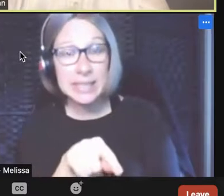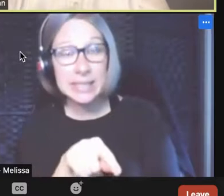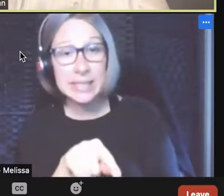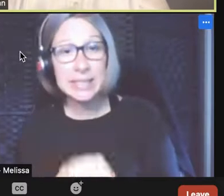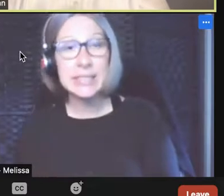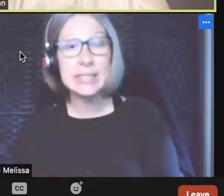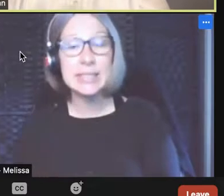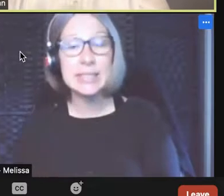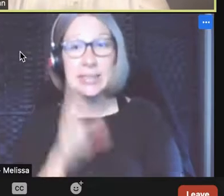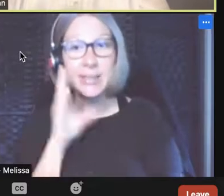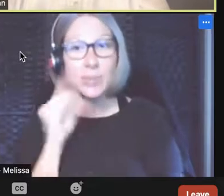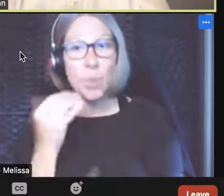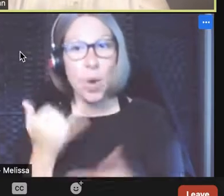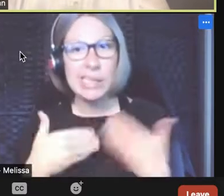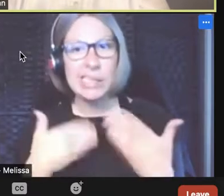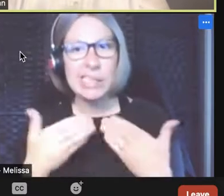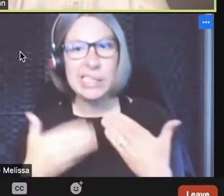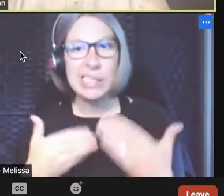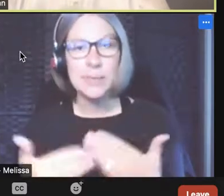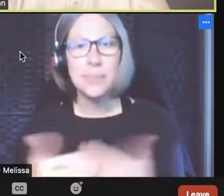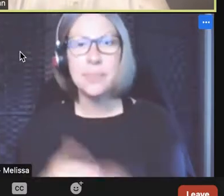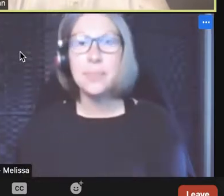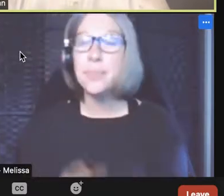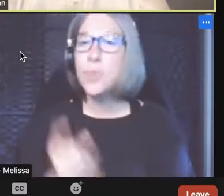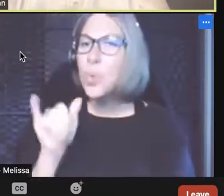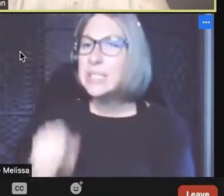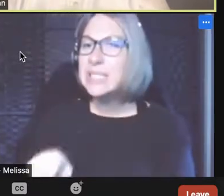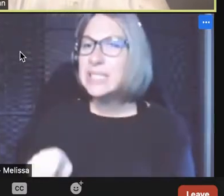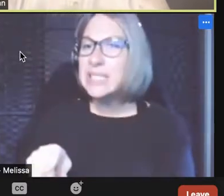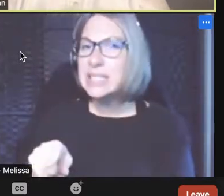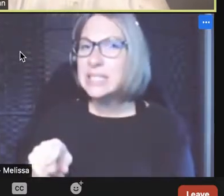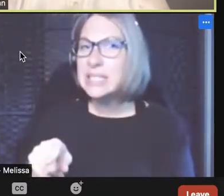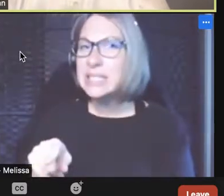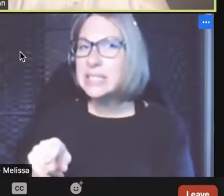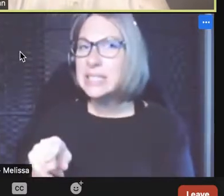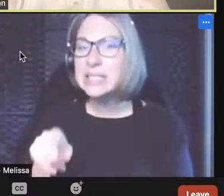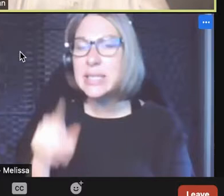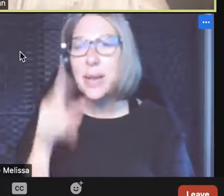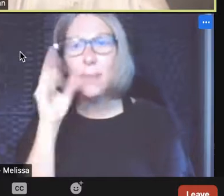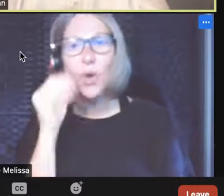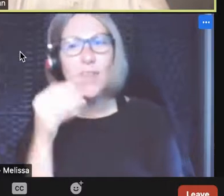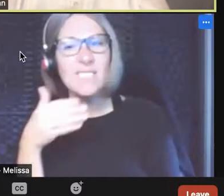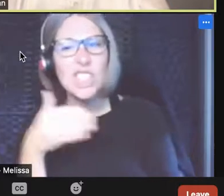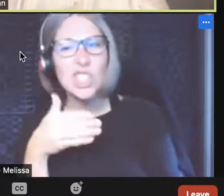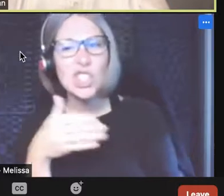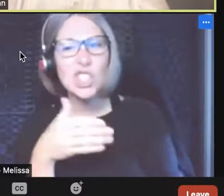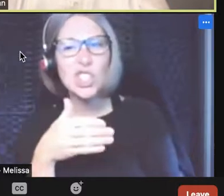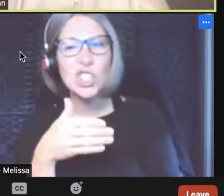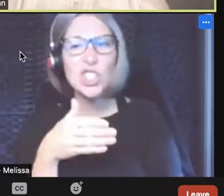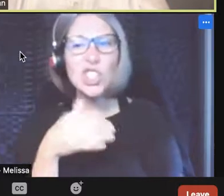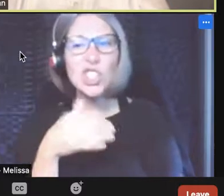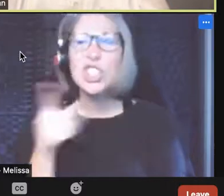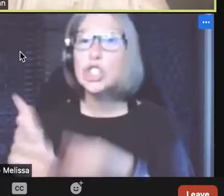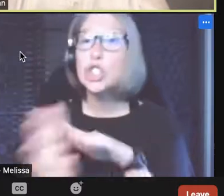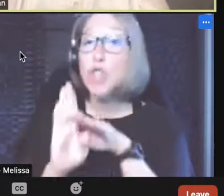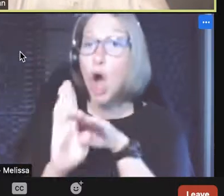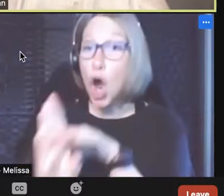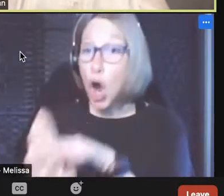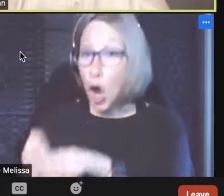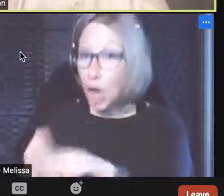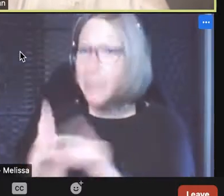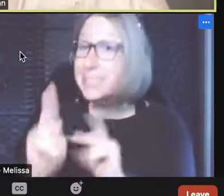on. What's this? Fish and It's a shark. It's like the fish. It's a